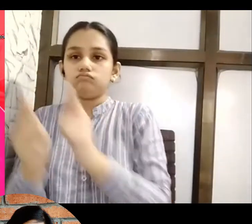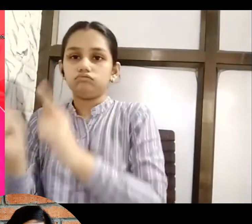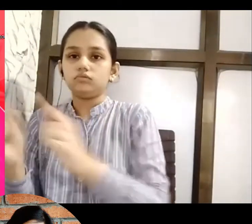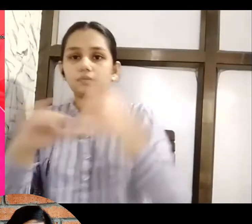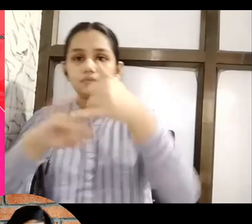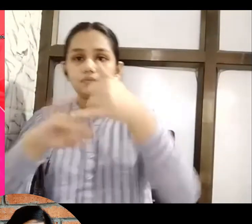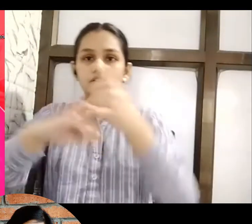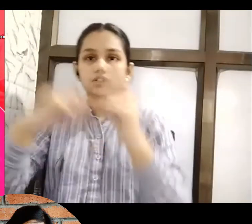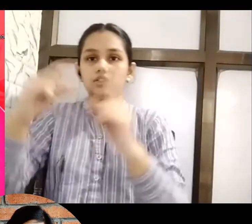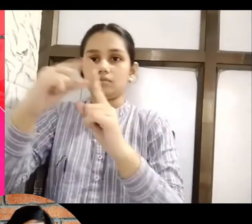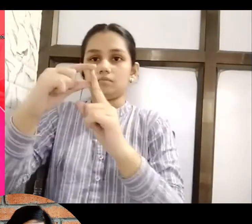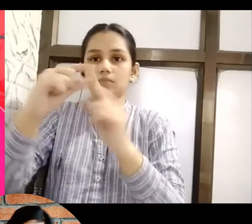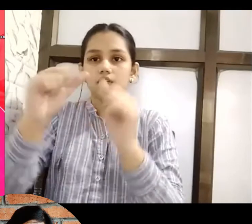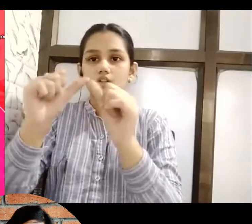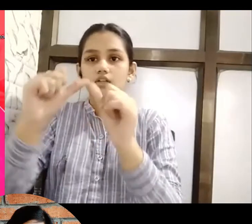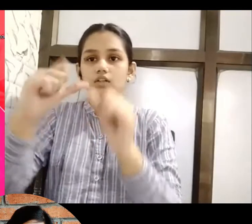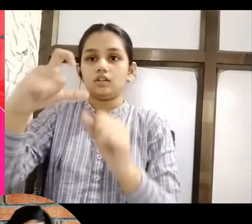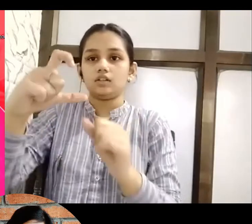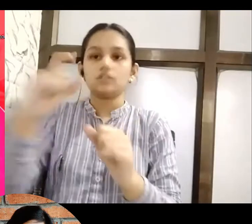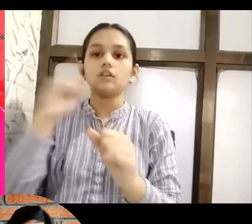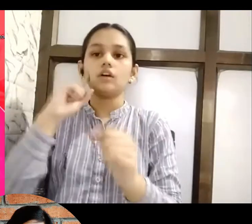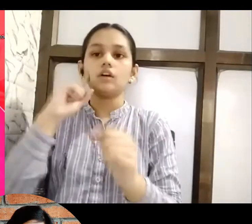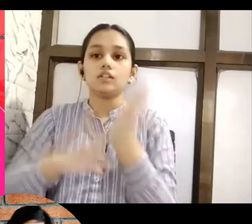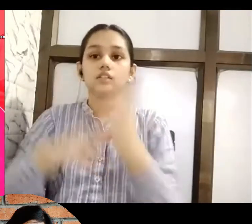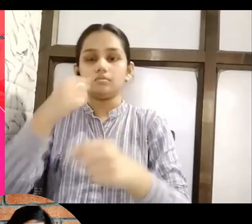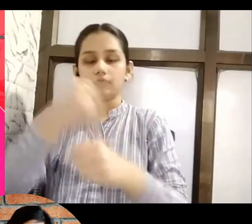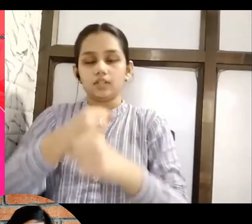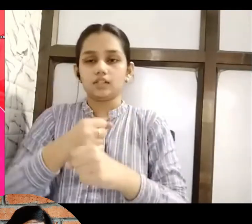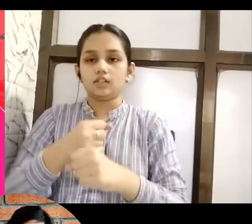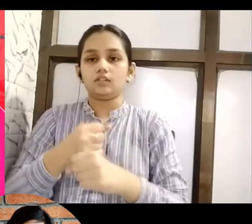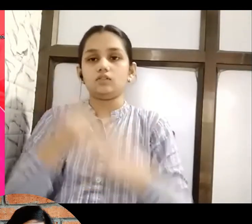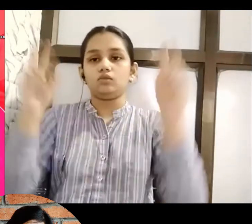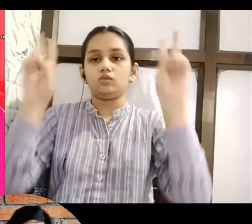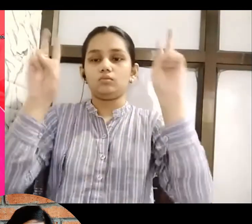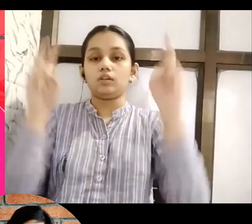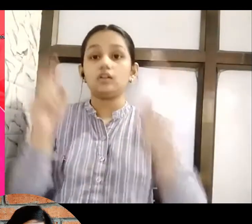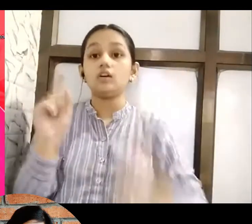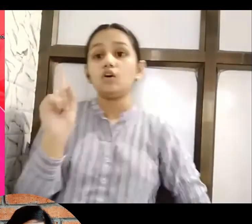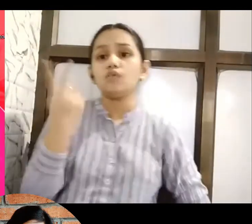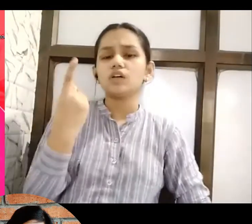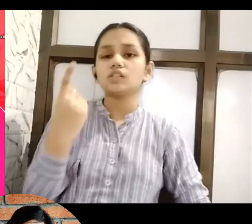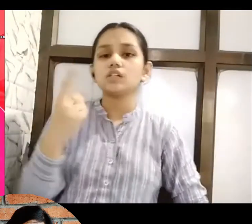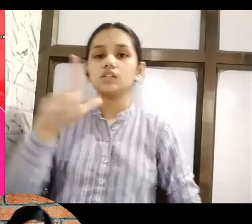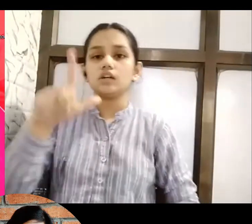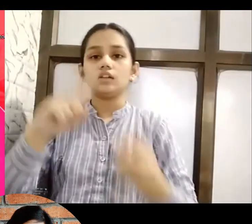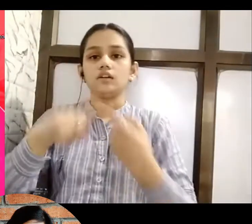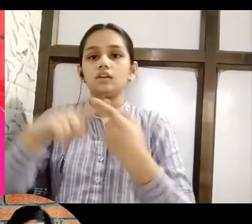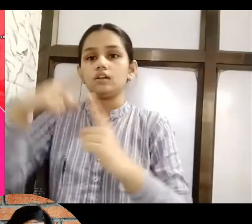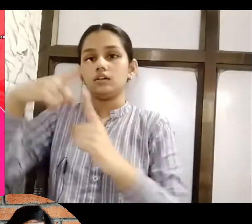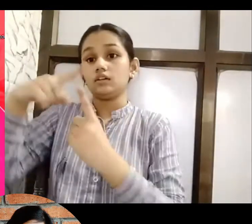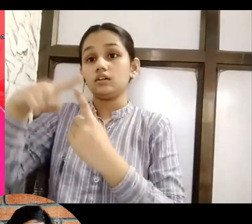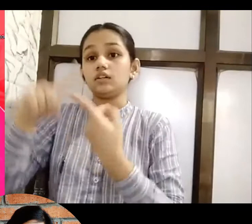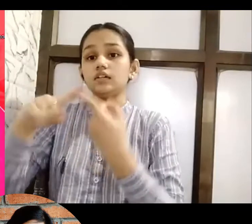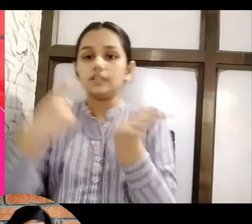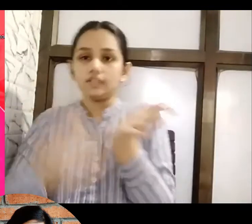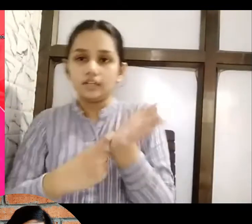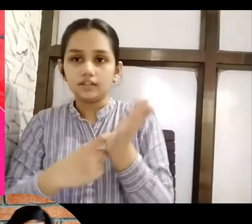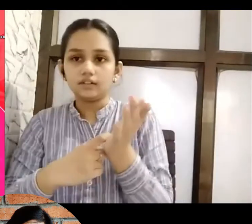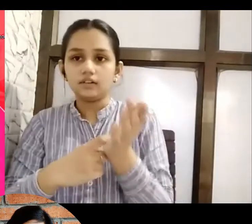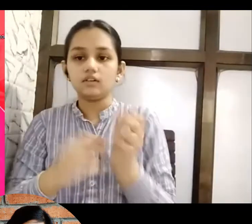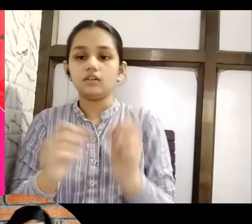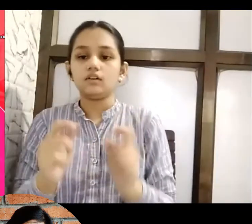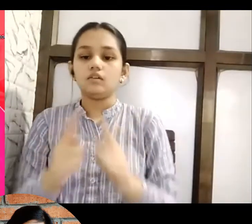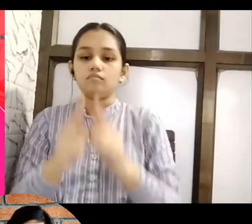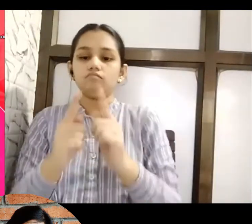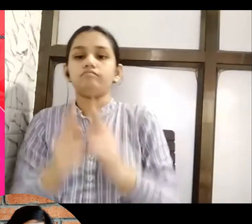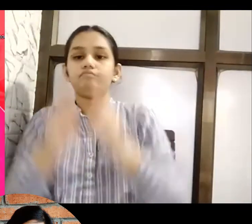me 2 types of spacing. One is letter spacing. What is letter? H is letter, A